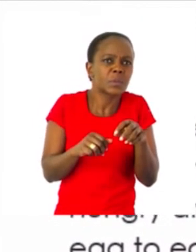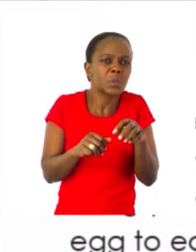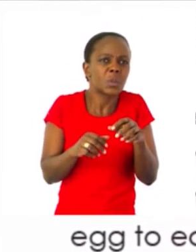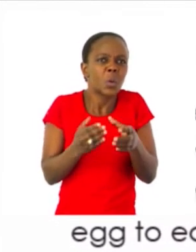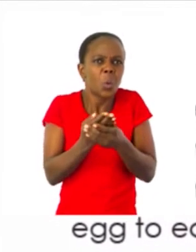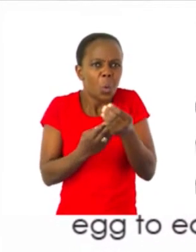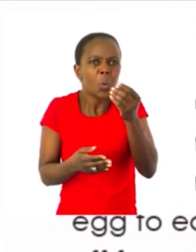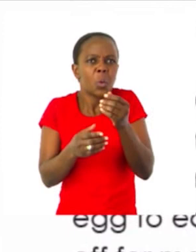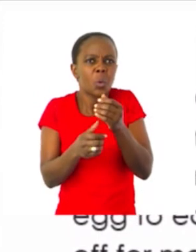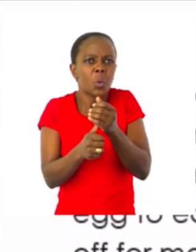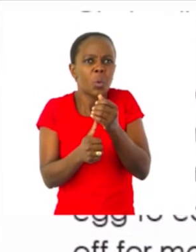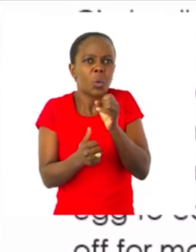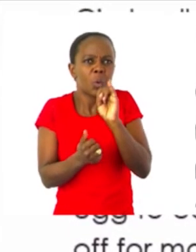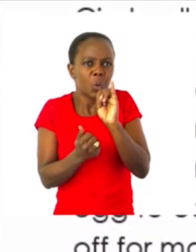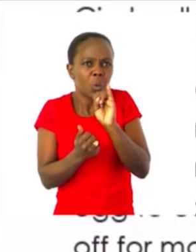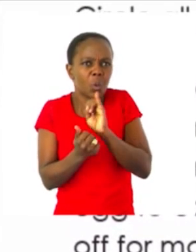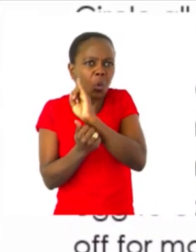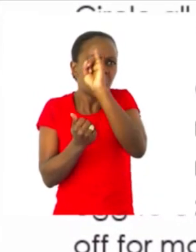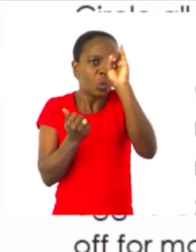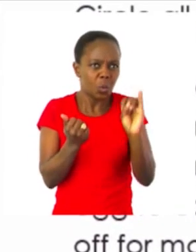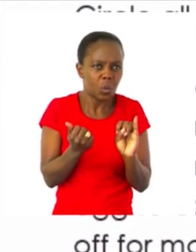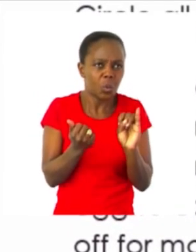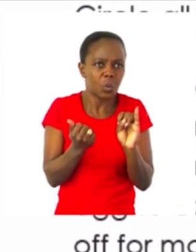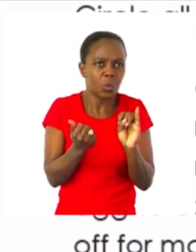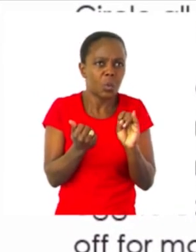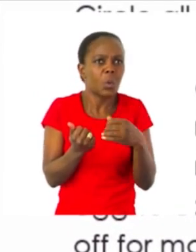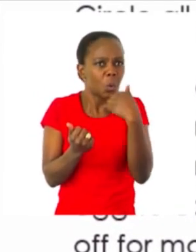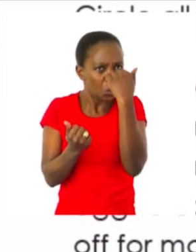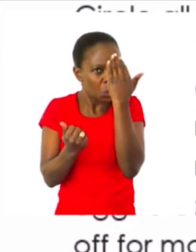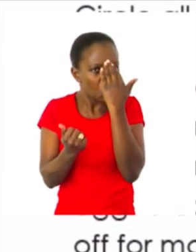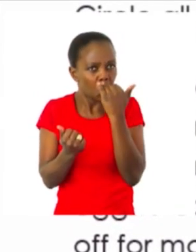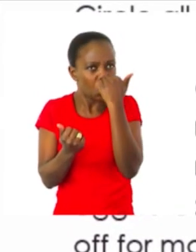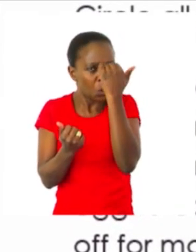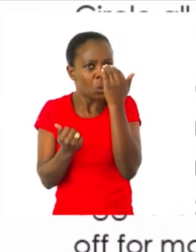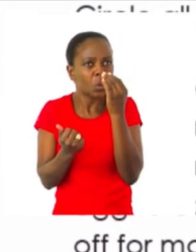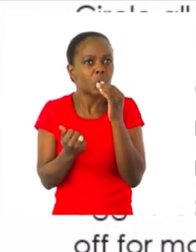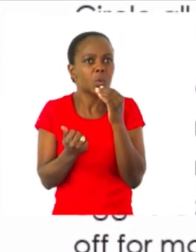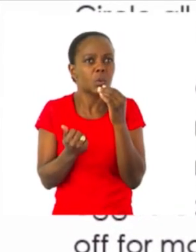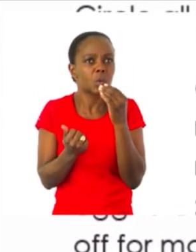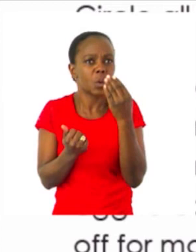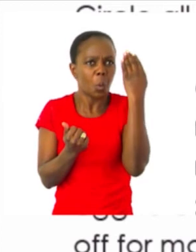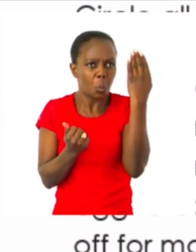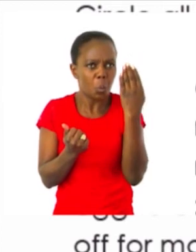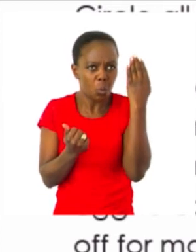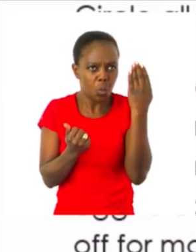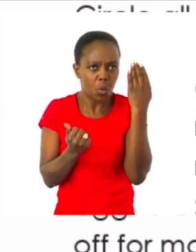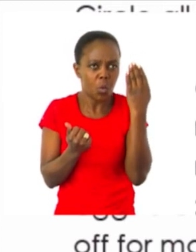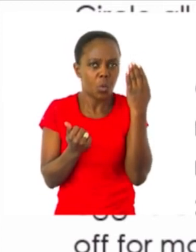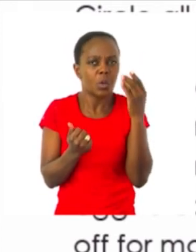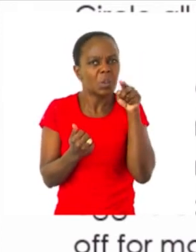pot. Inky the imp jumped out and painted Impy's nose blue.